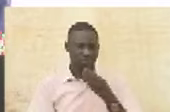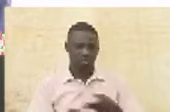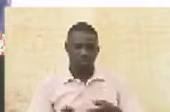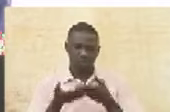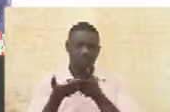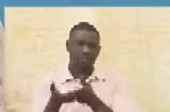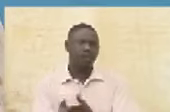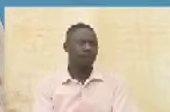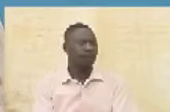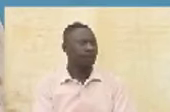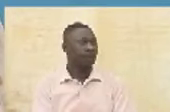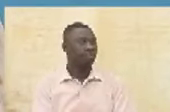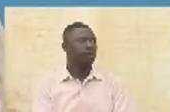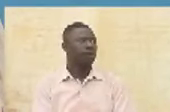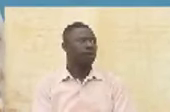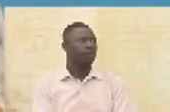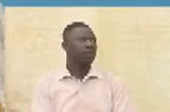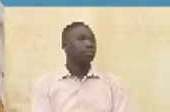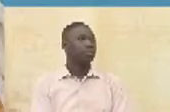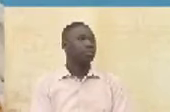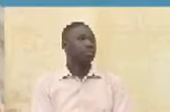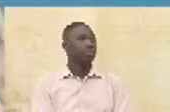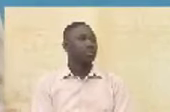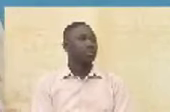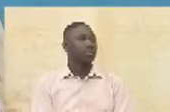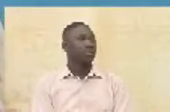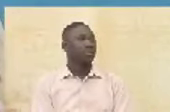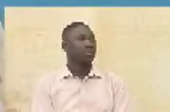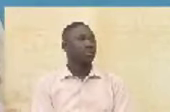alkali that my mom said, let me give you this.